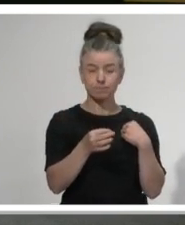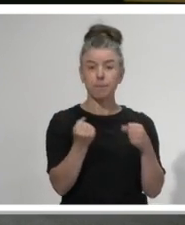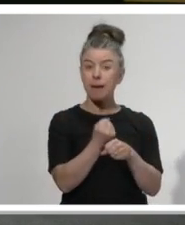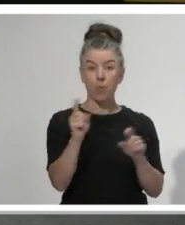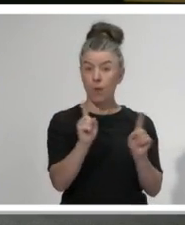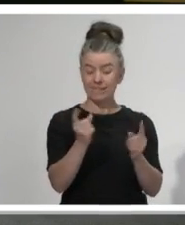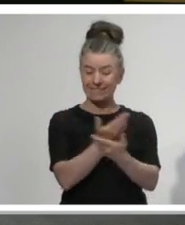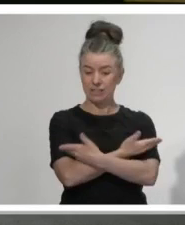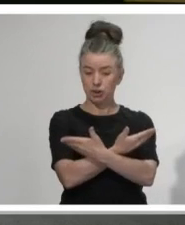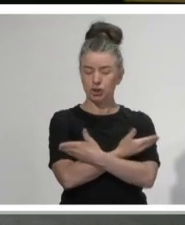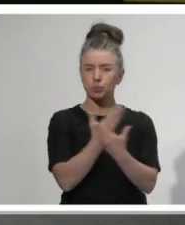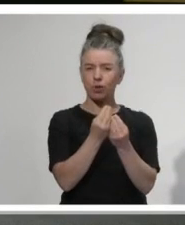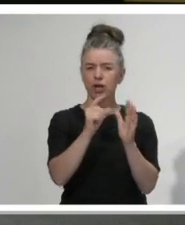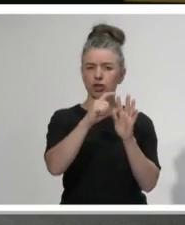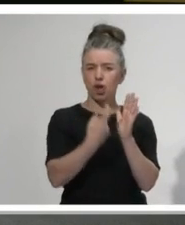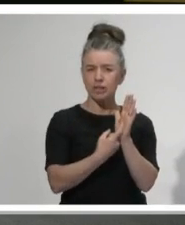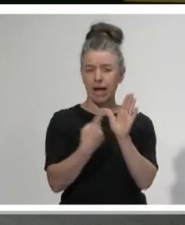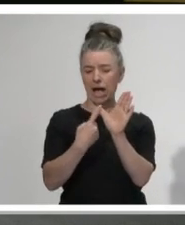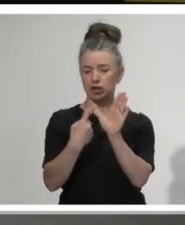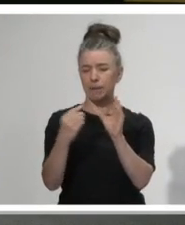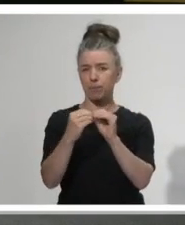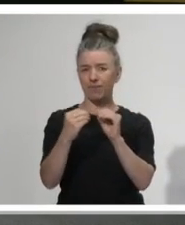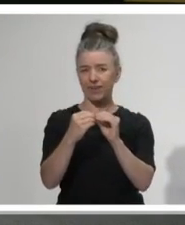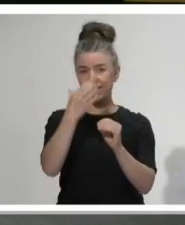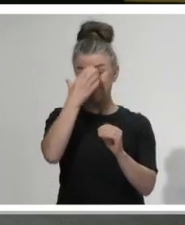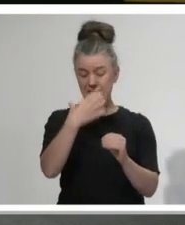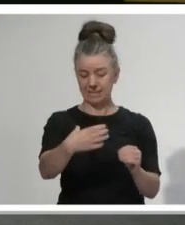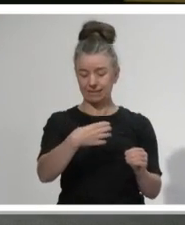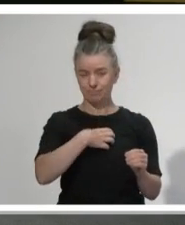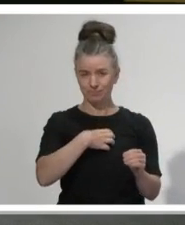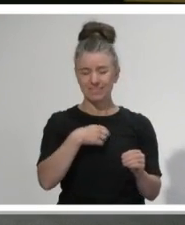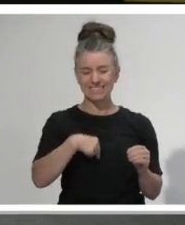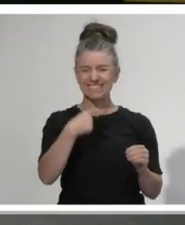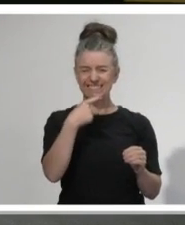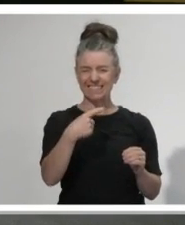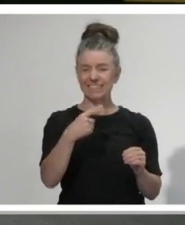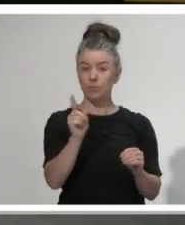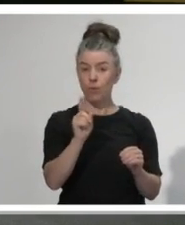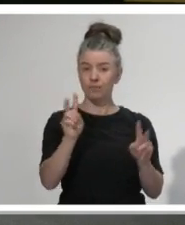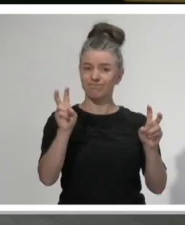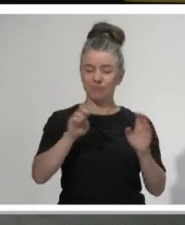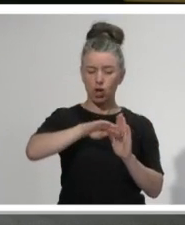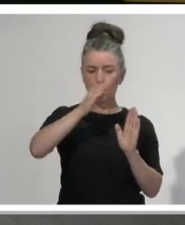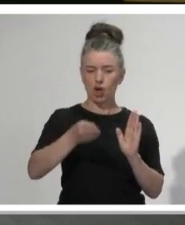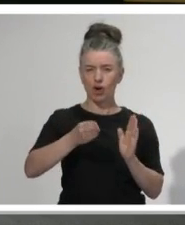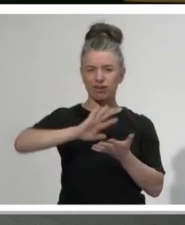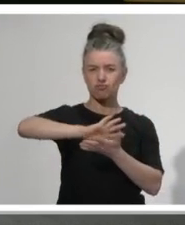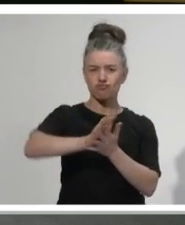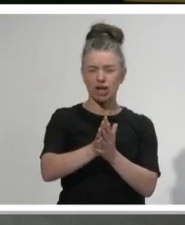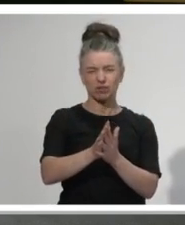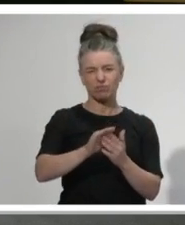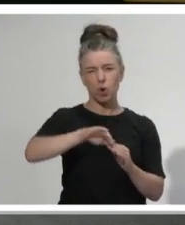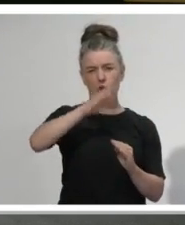with the words "Curve Crusher." They're using it for charity though.